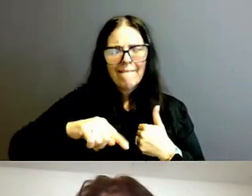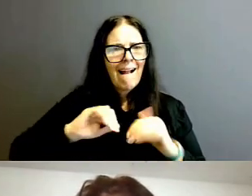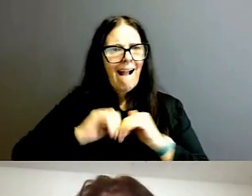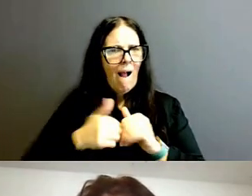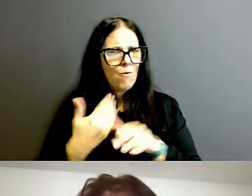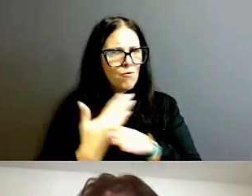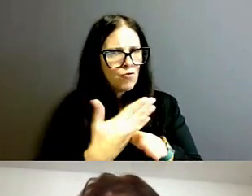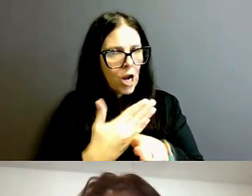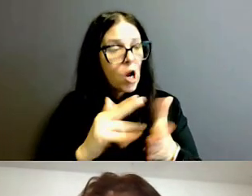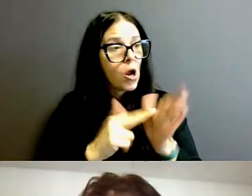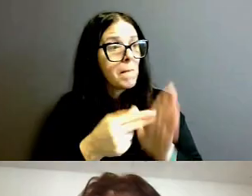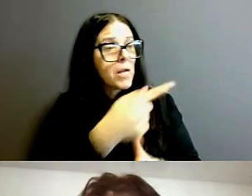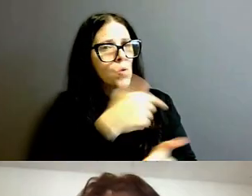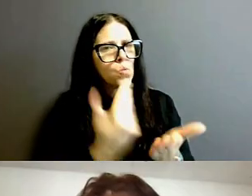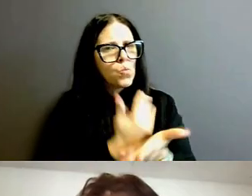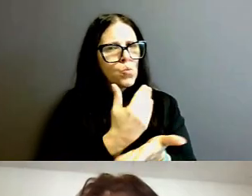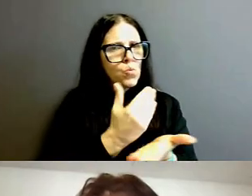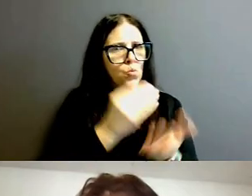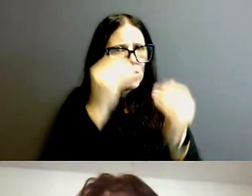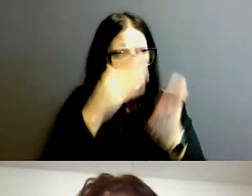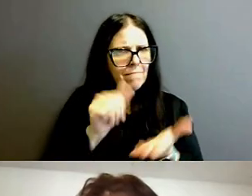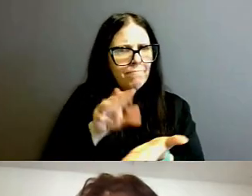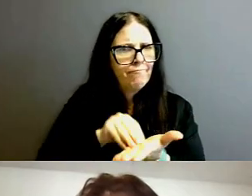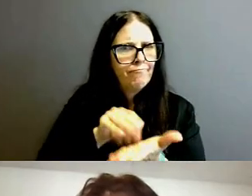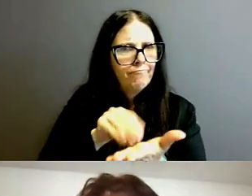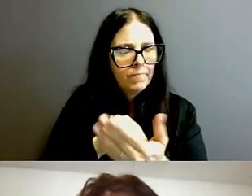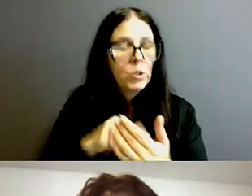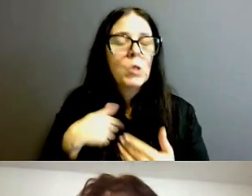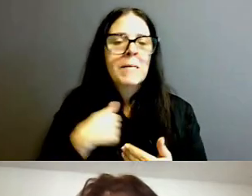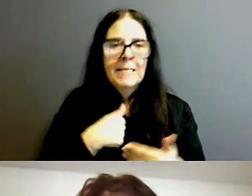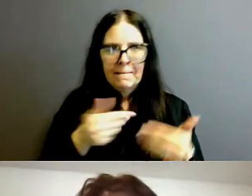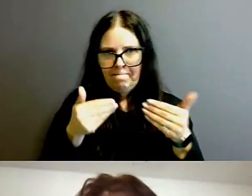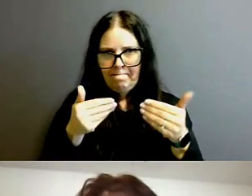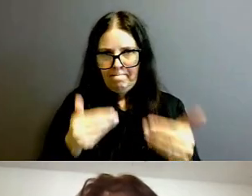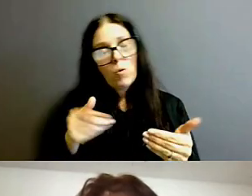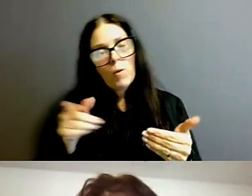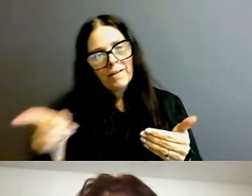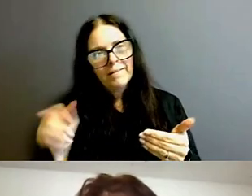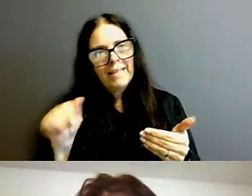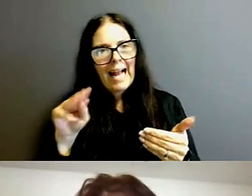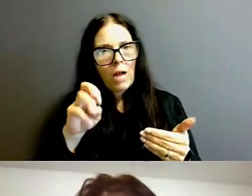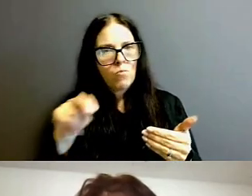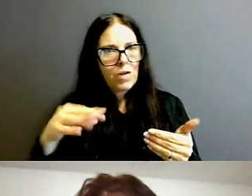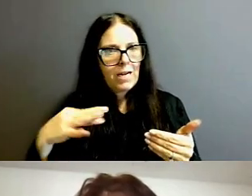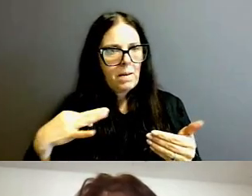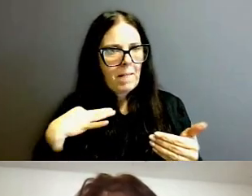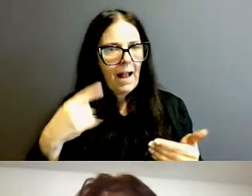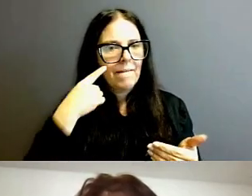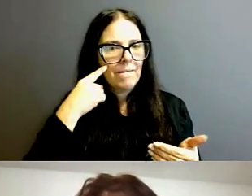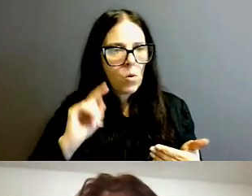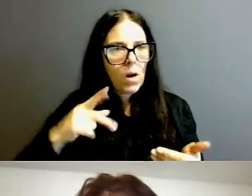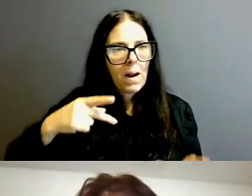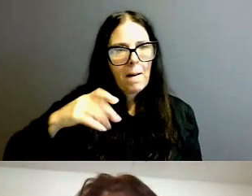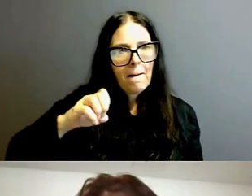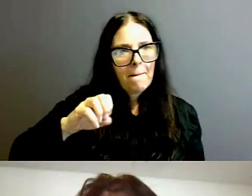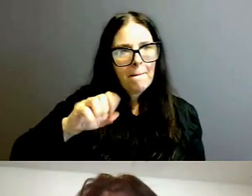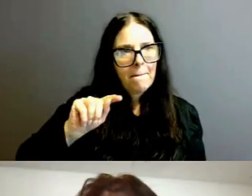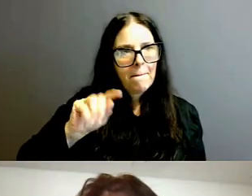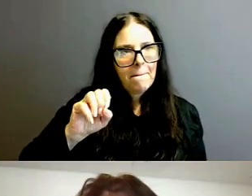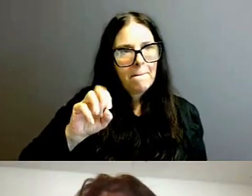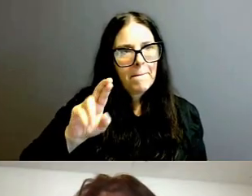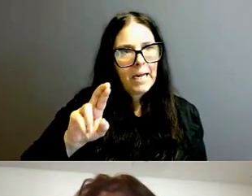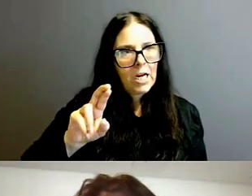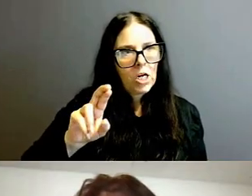instructors. So we applied for, or Amberine applied for a Peter Zosky